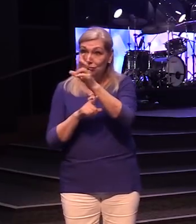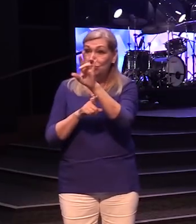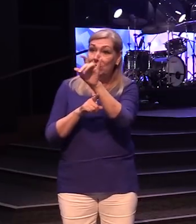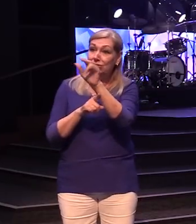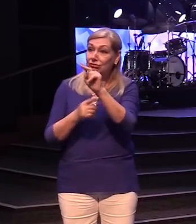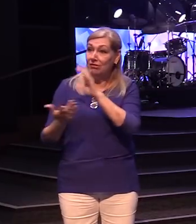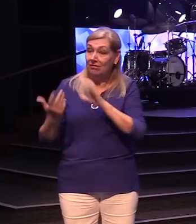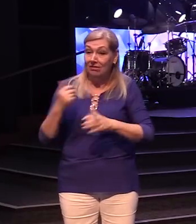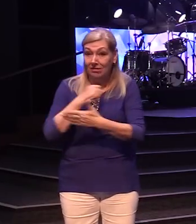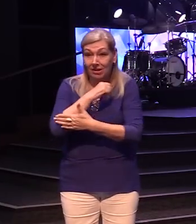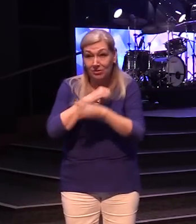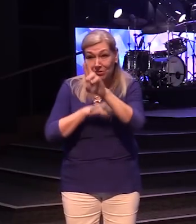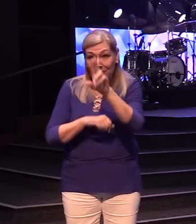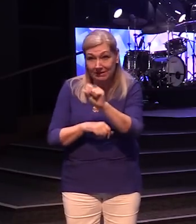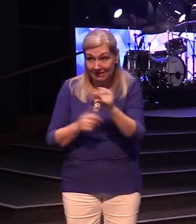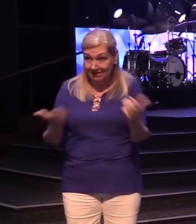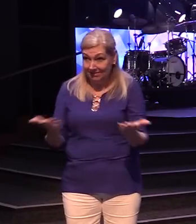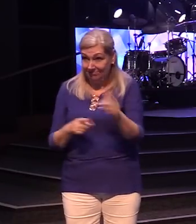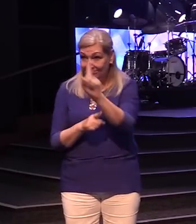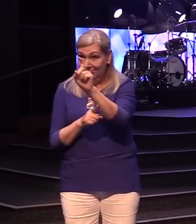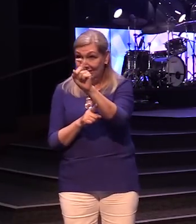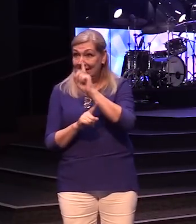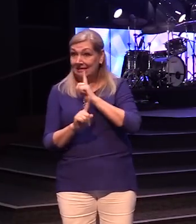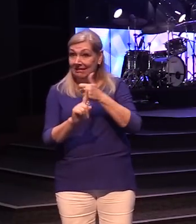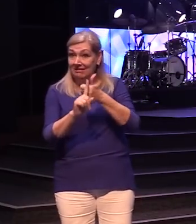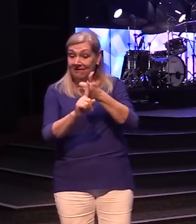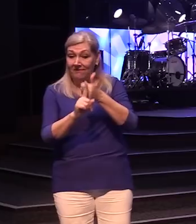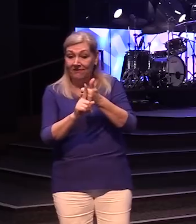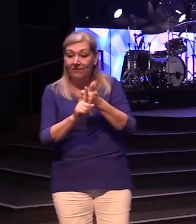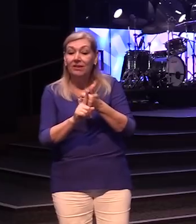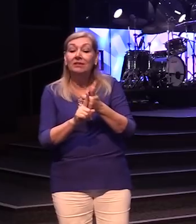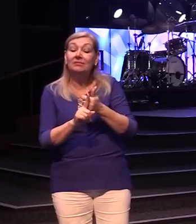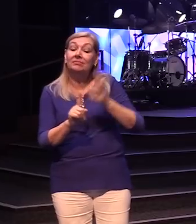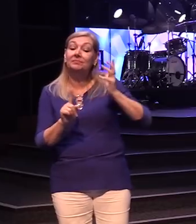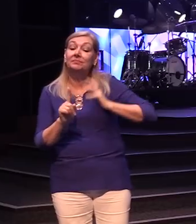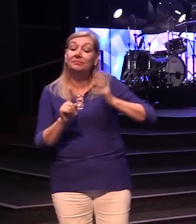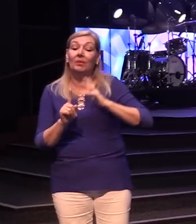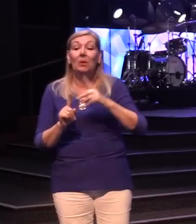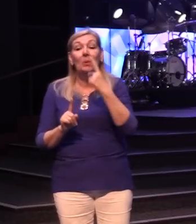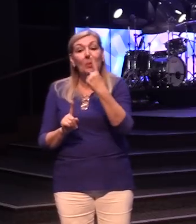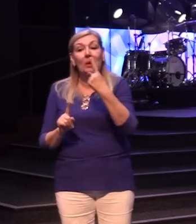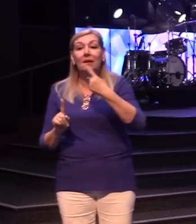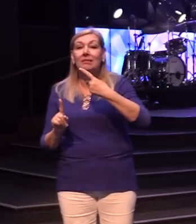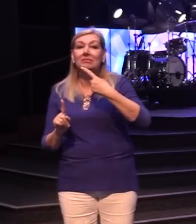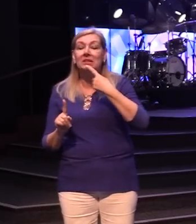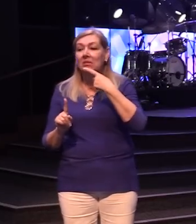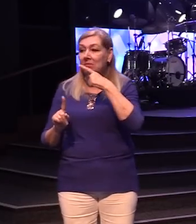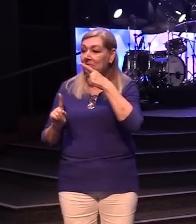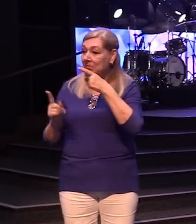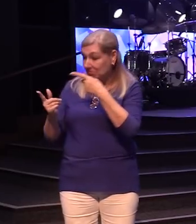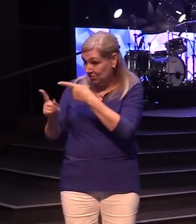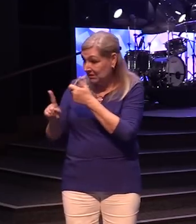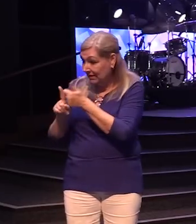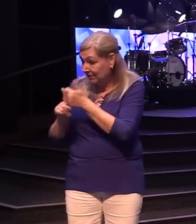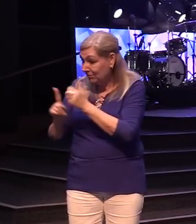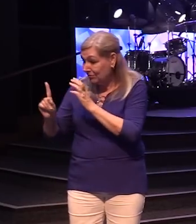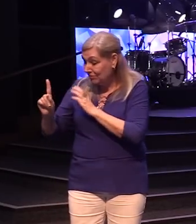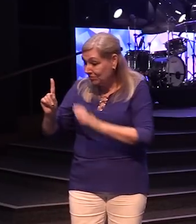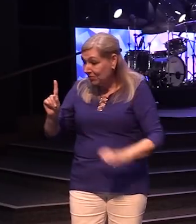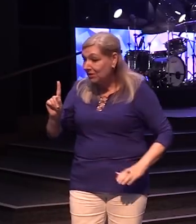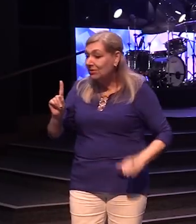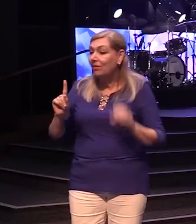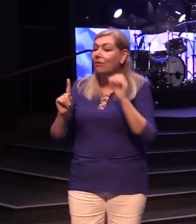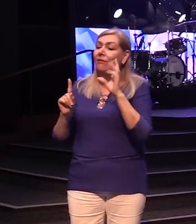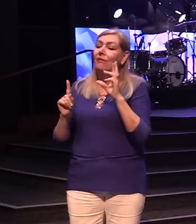Christian country? In the sense of being a country where one must be a Christian, or where one has